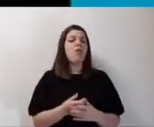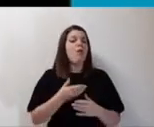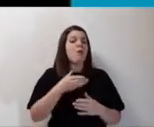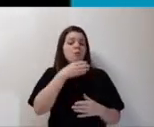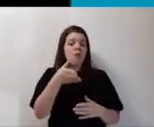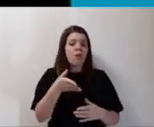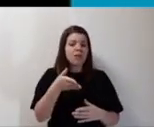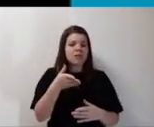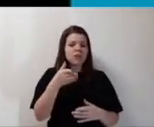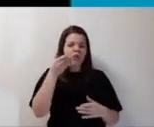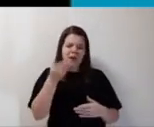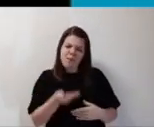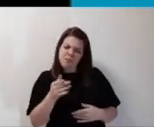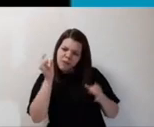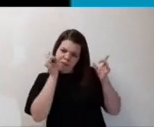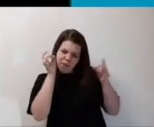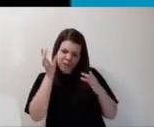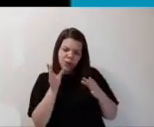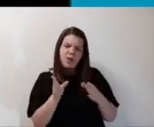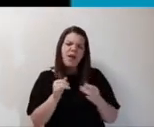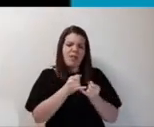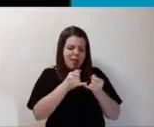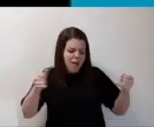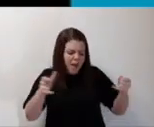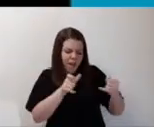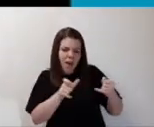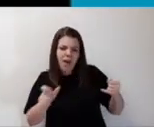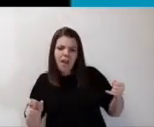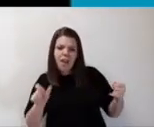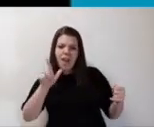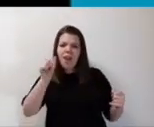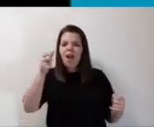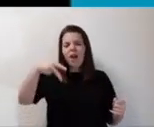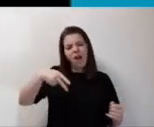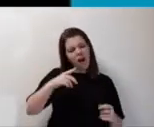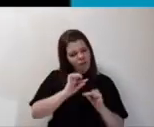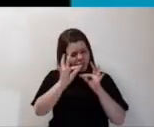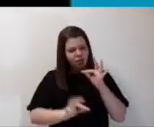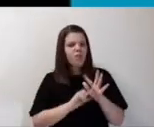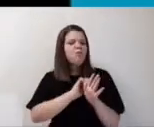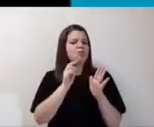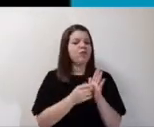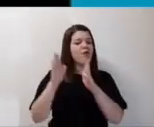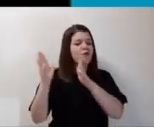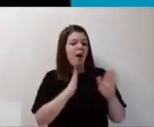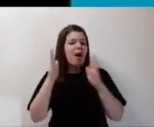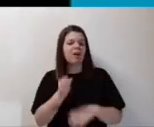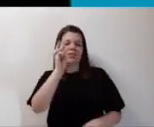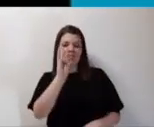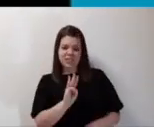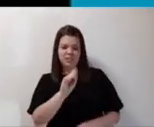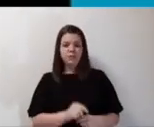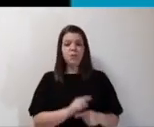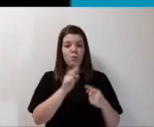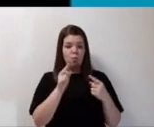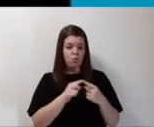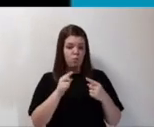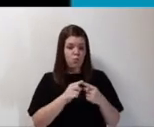the activities. As shown in the image, the main phases that make up the complete lean cycle